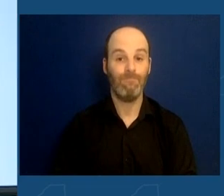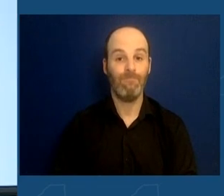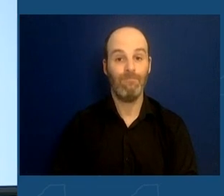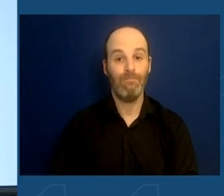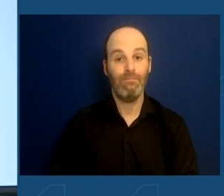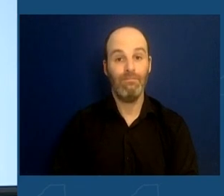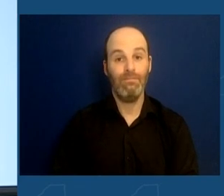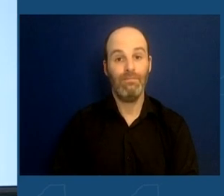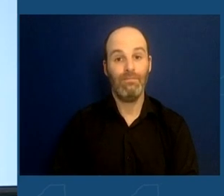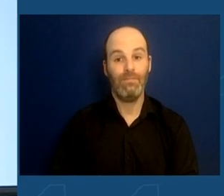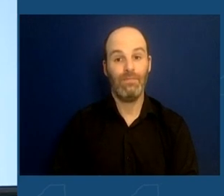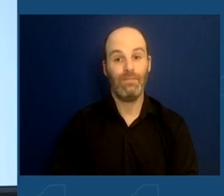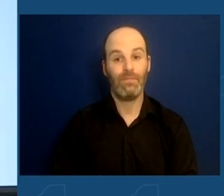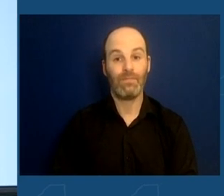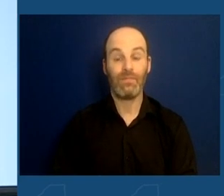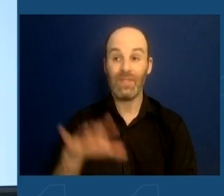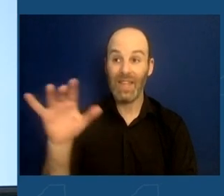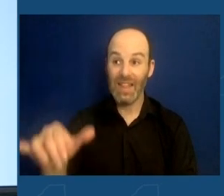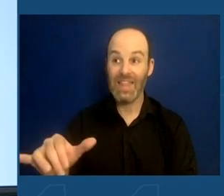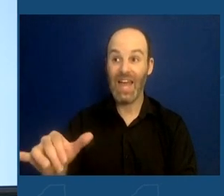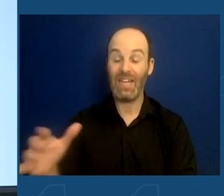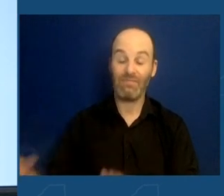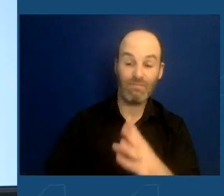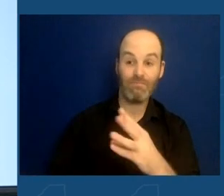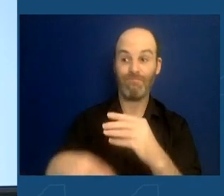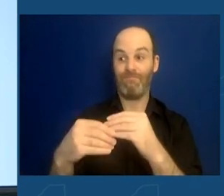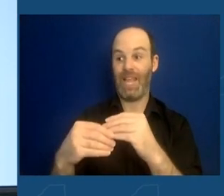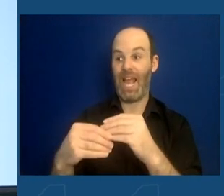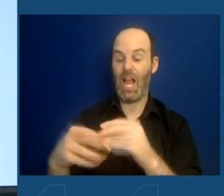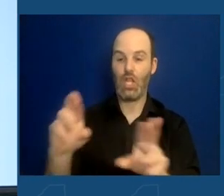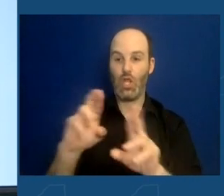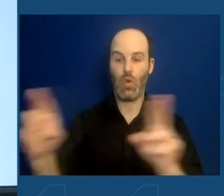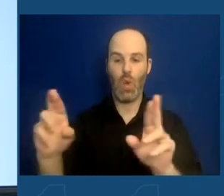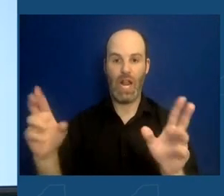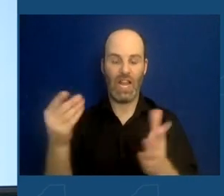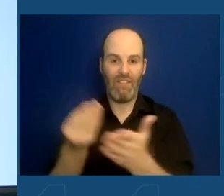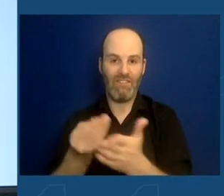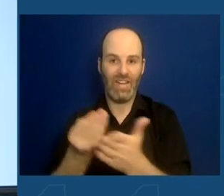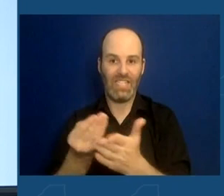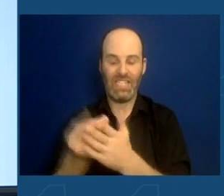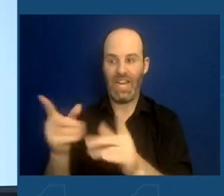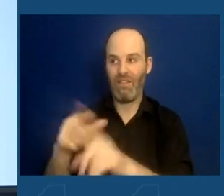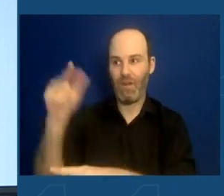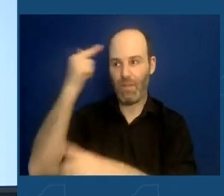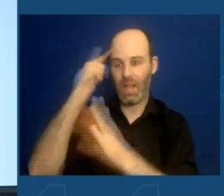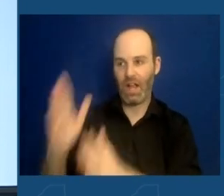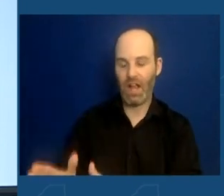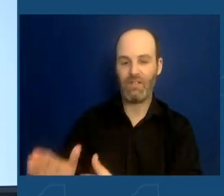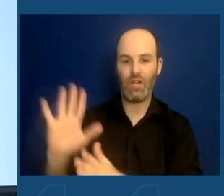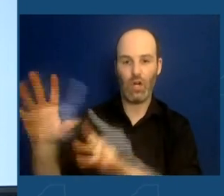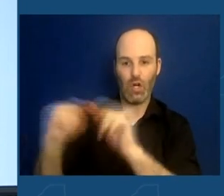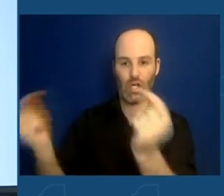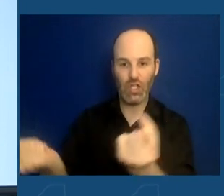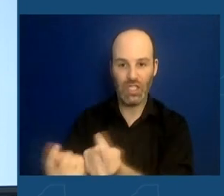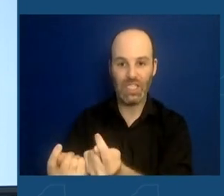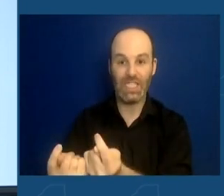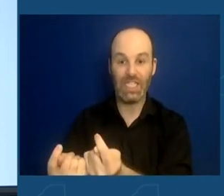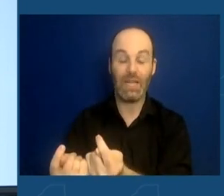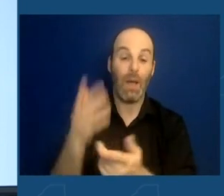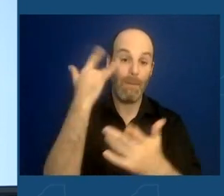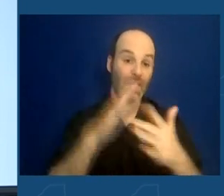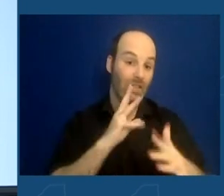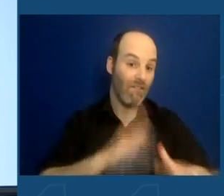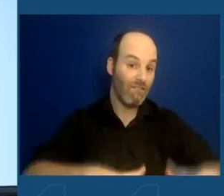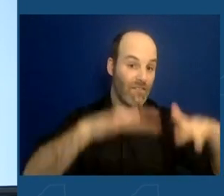Couple that with the READY funding, thanks to Governor Hochul and her READY team, 2017, 19, and 20, severe flooding all around the